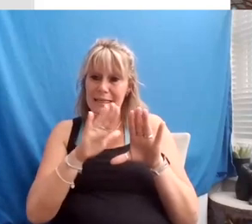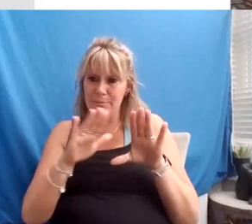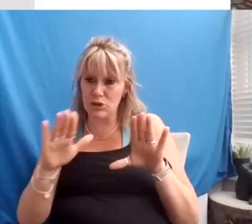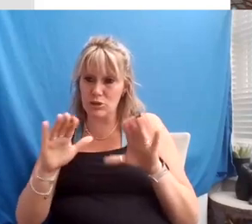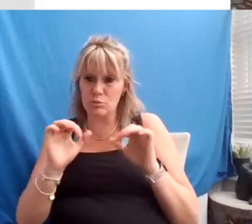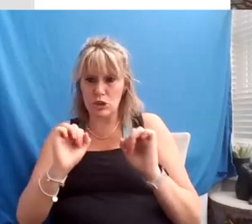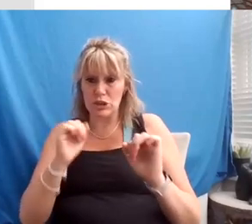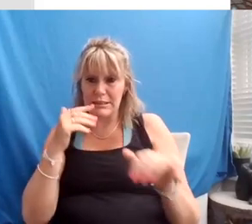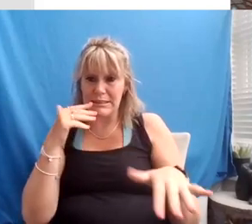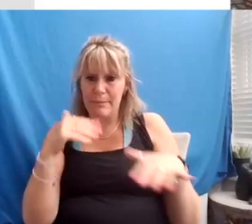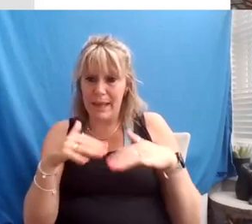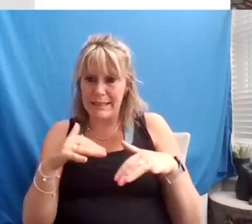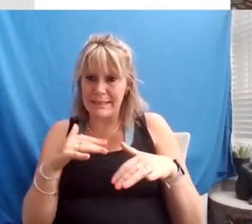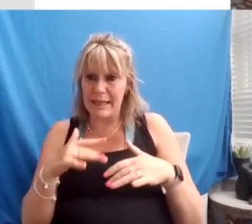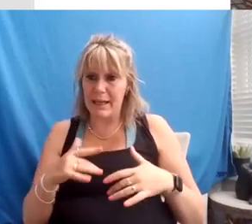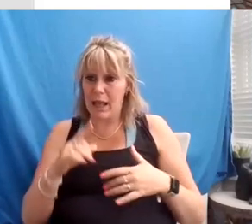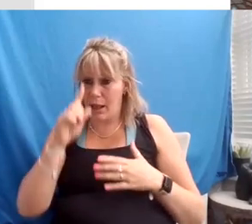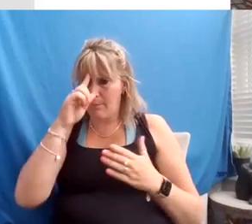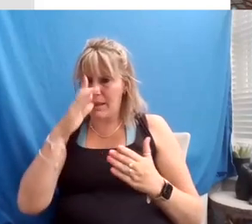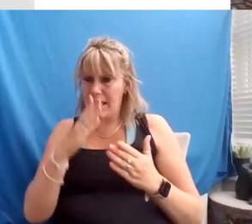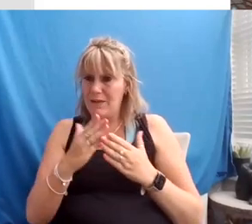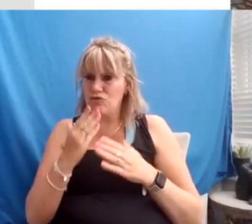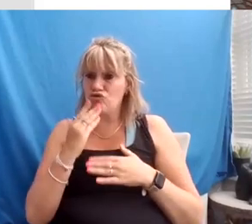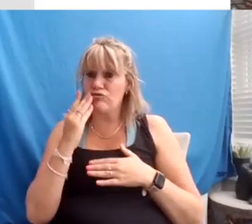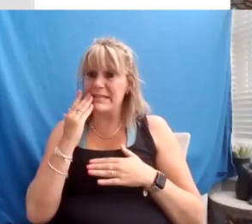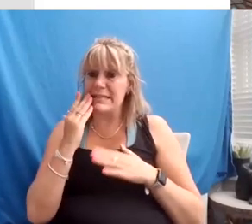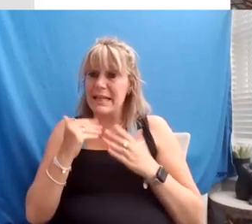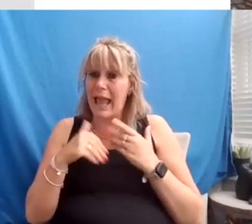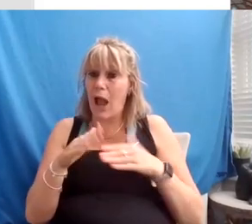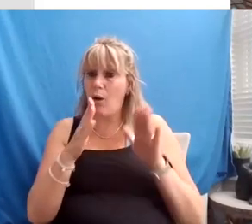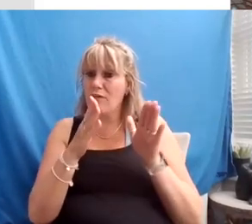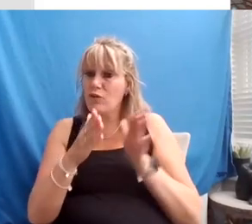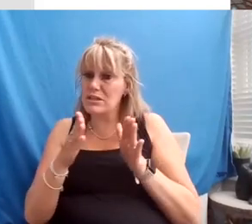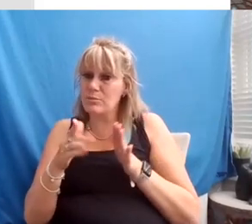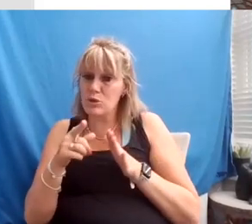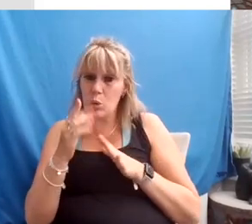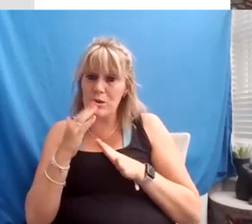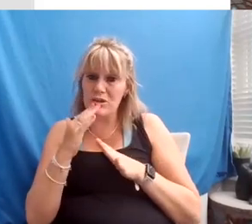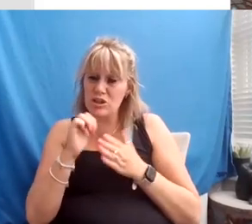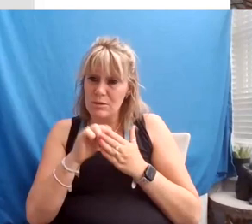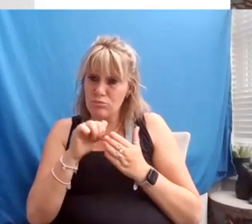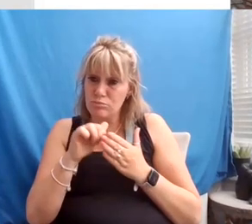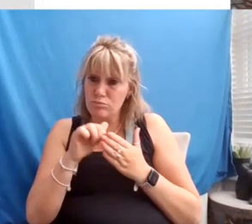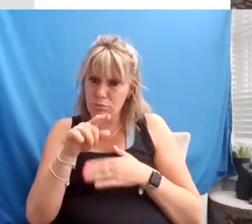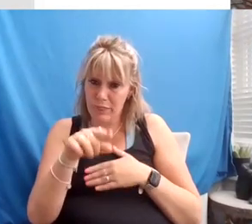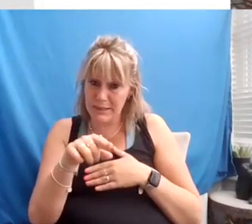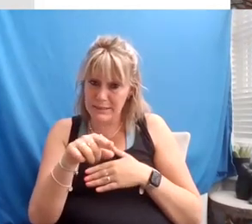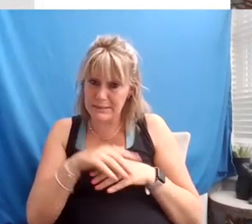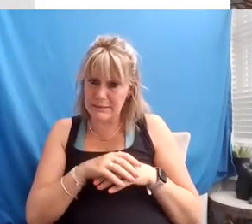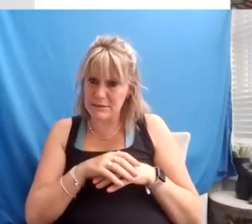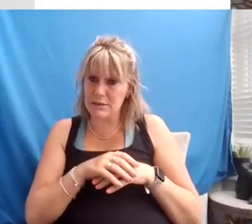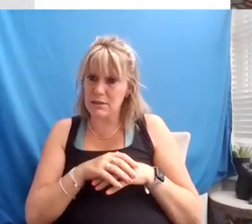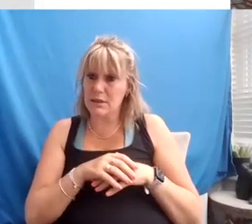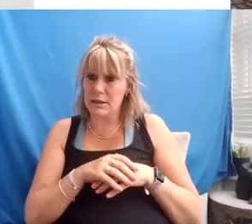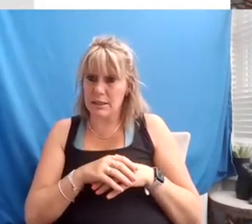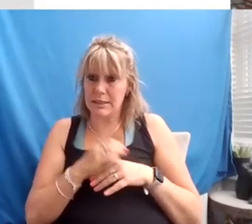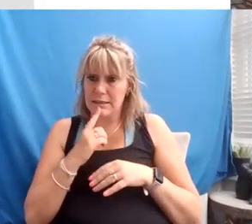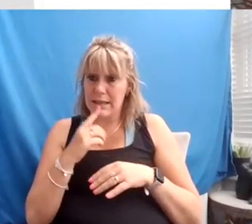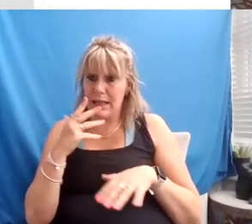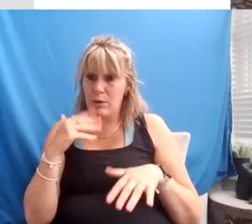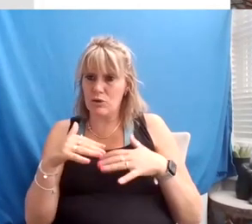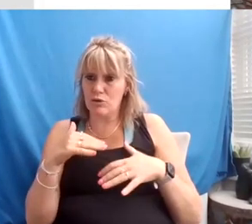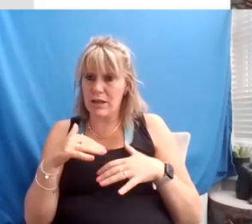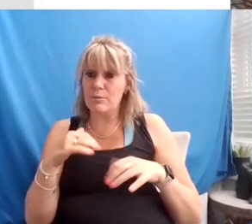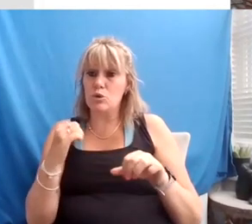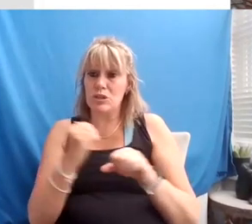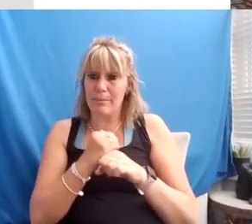And I believe, Kate, she'd just come out of hospital when she was produced this. Yeah, it was incredible that she was able to make it. And